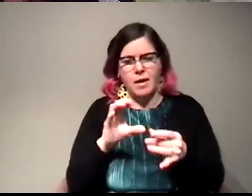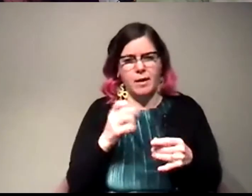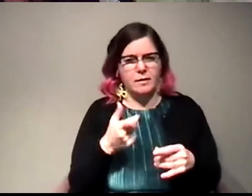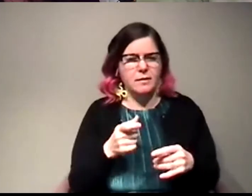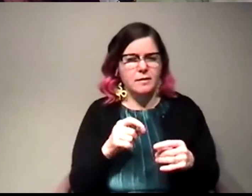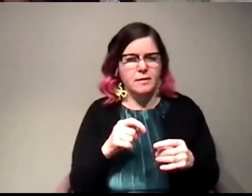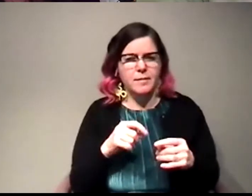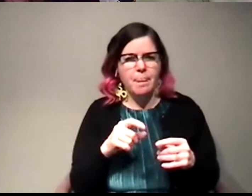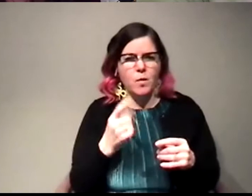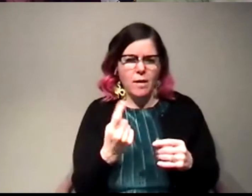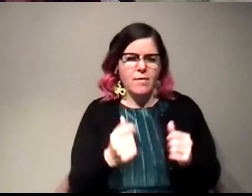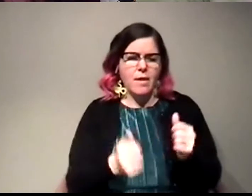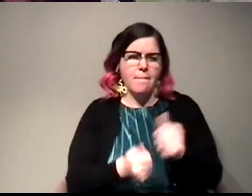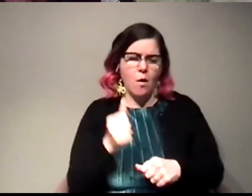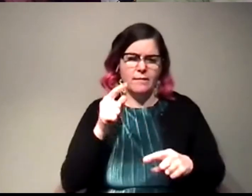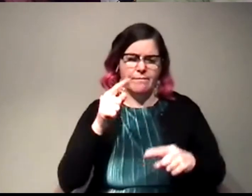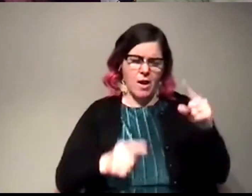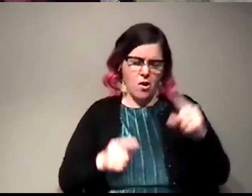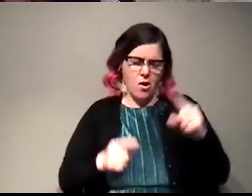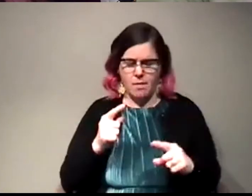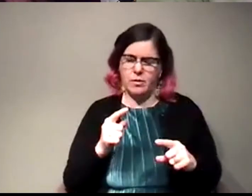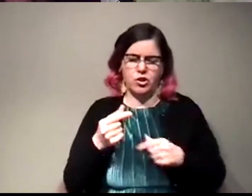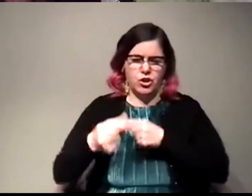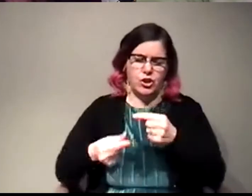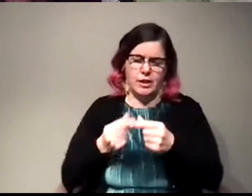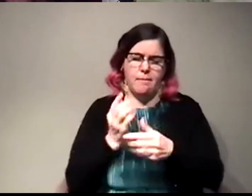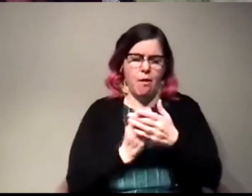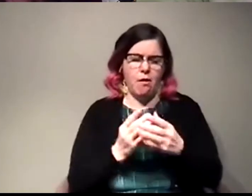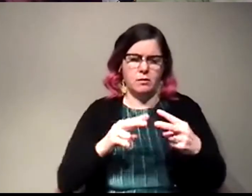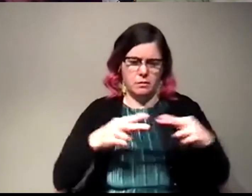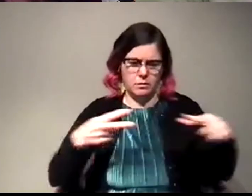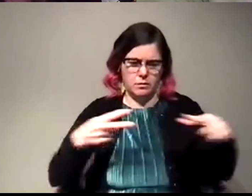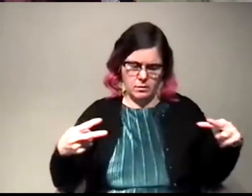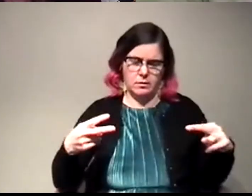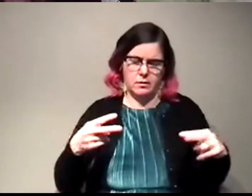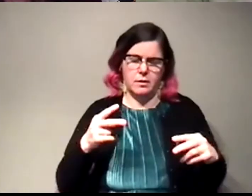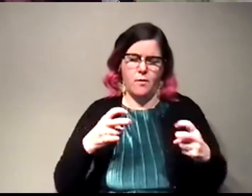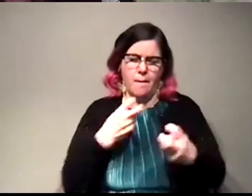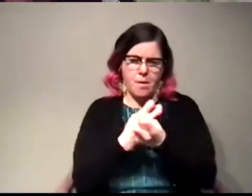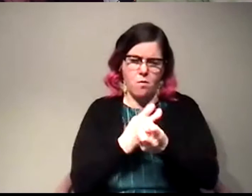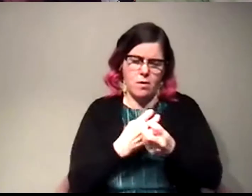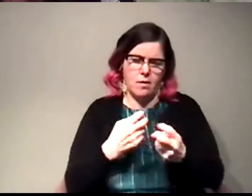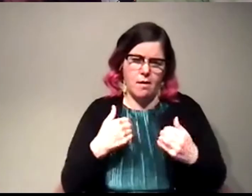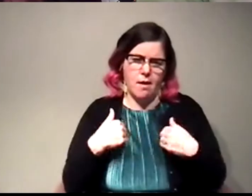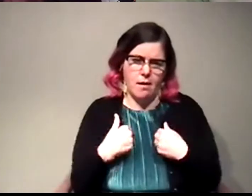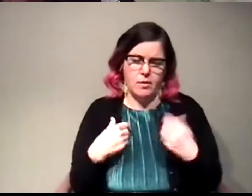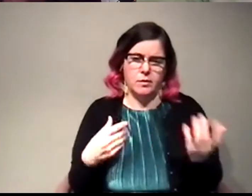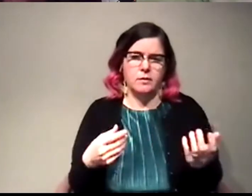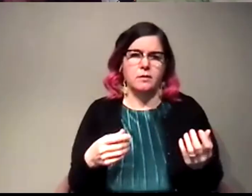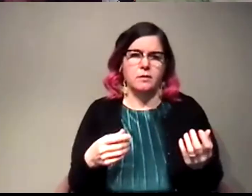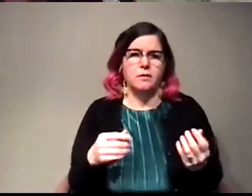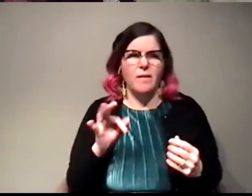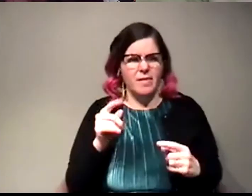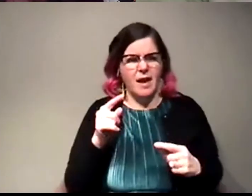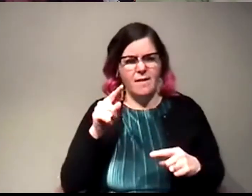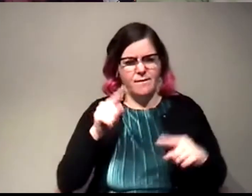most, variable gene regions in vertebrates. So if it's that variable, there has to be a reason why. And there are a